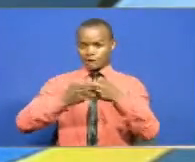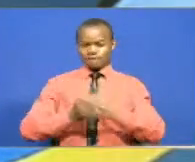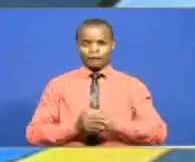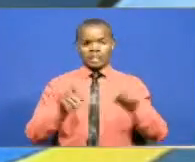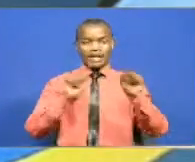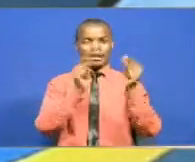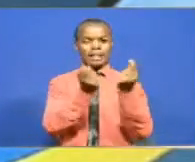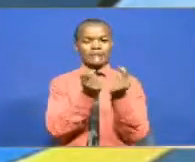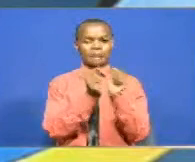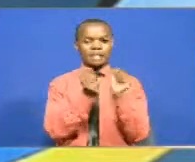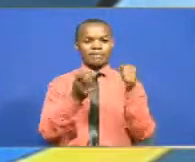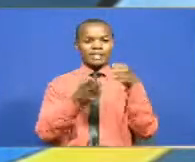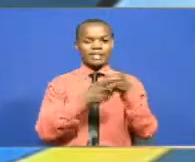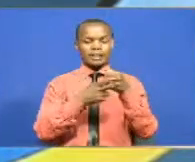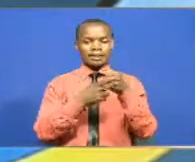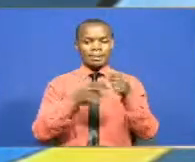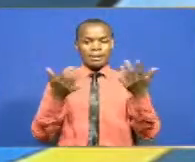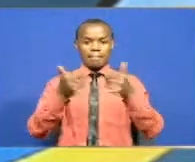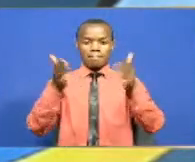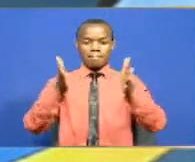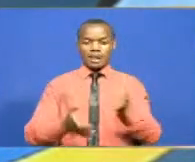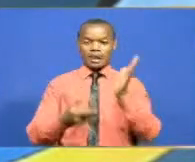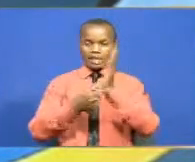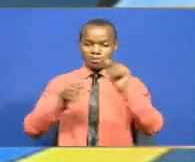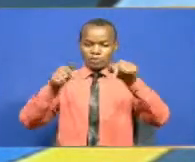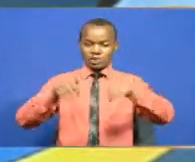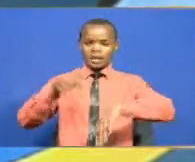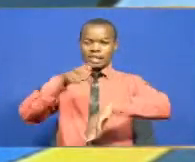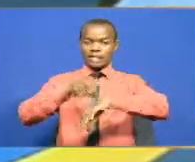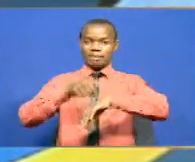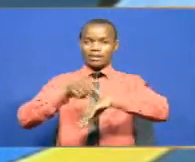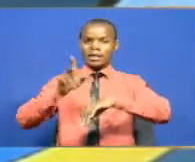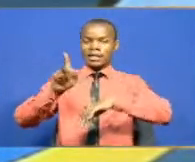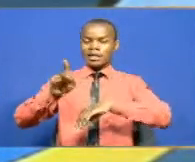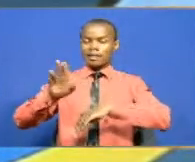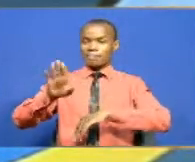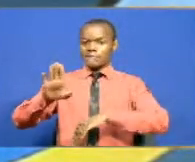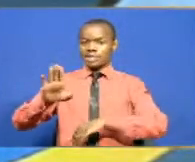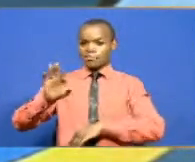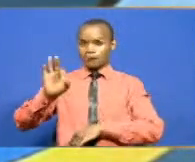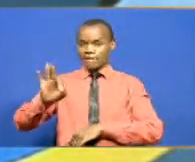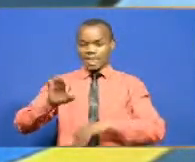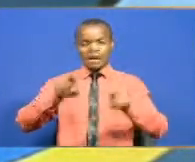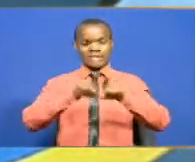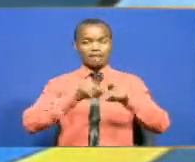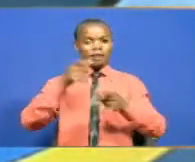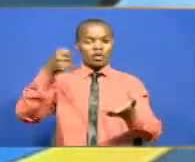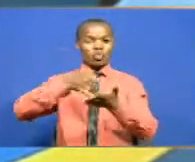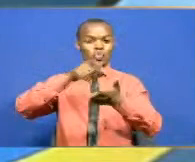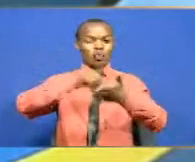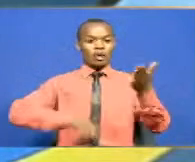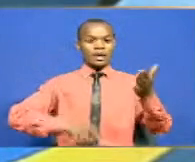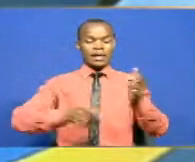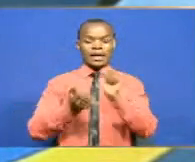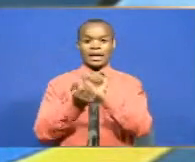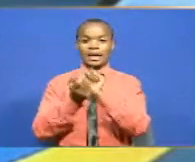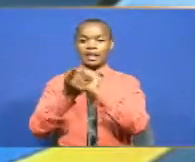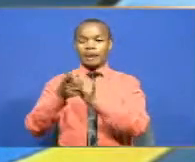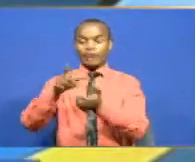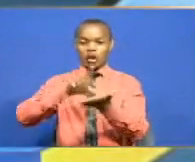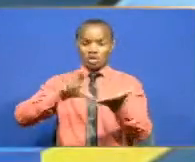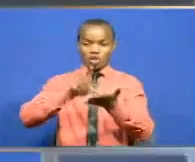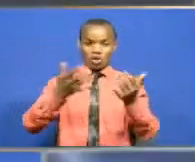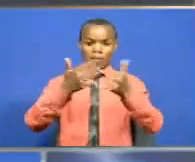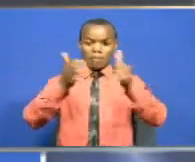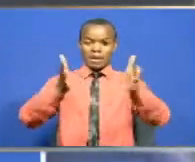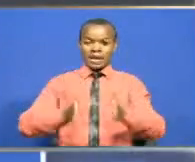17 players named today by the Kenya Basketball Federation boss Paul Otula also includes 11 home-based players. The